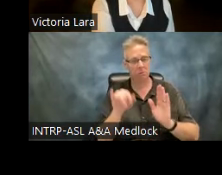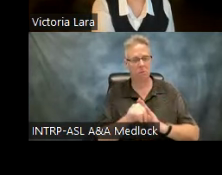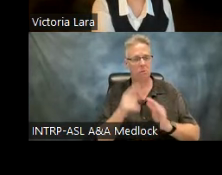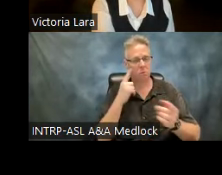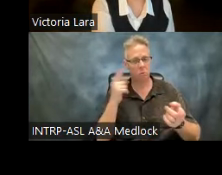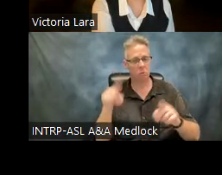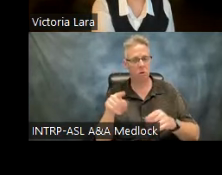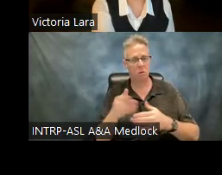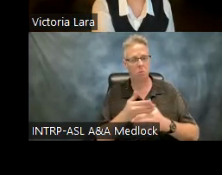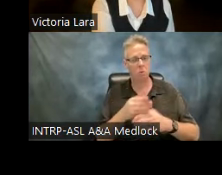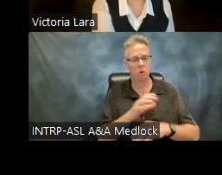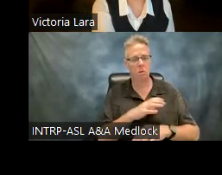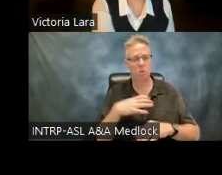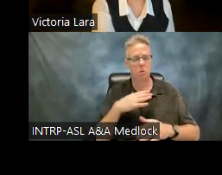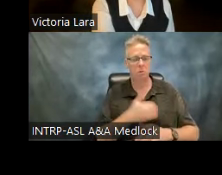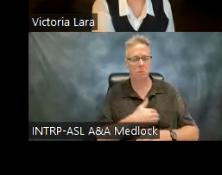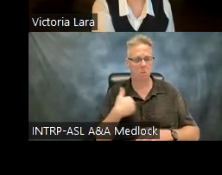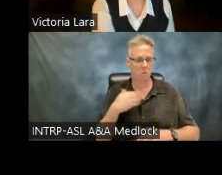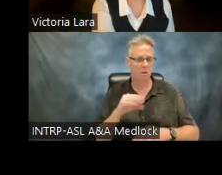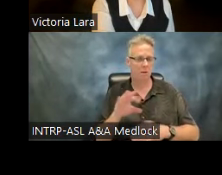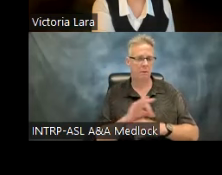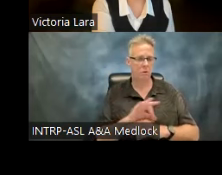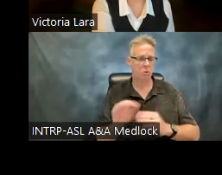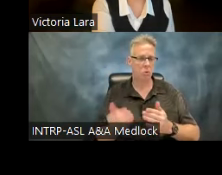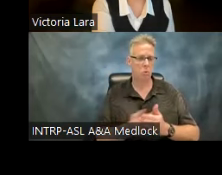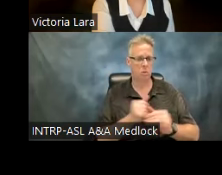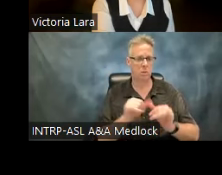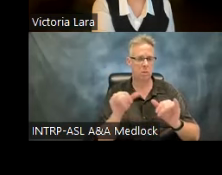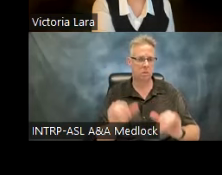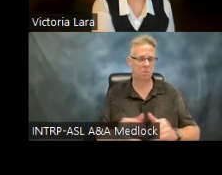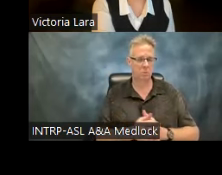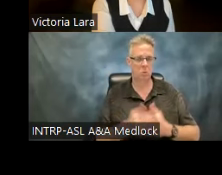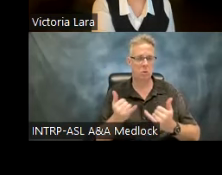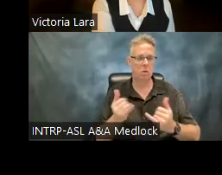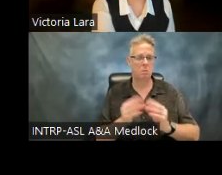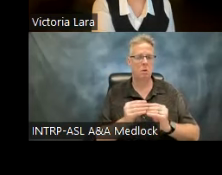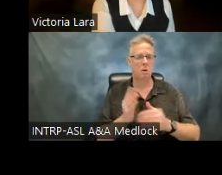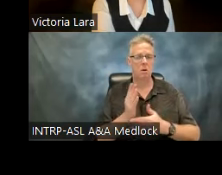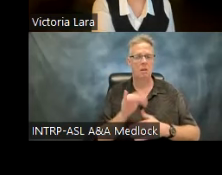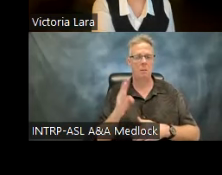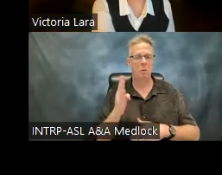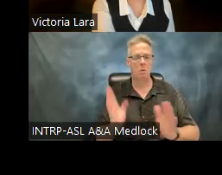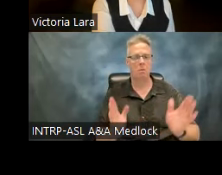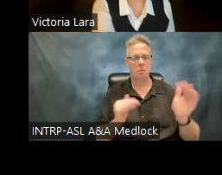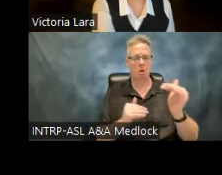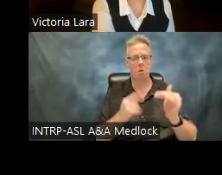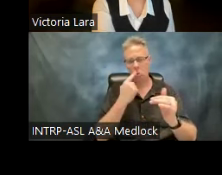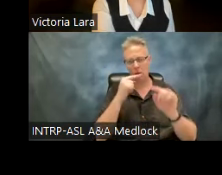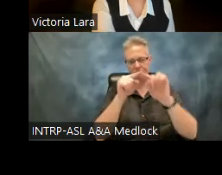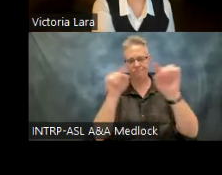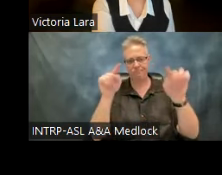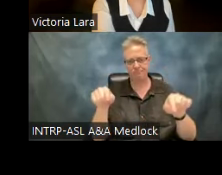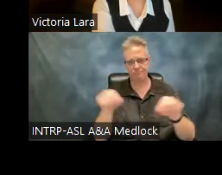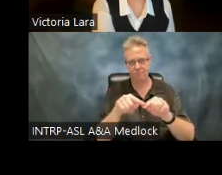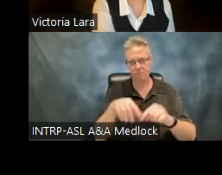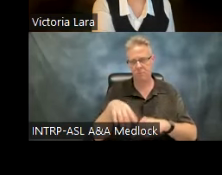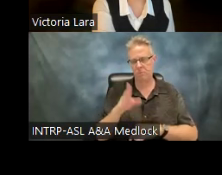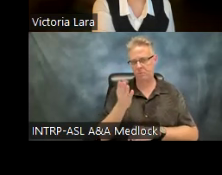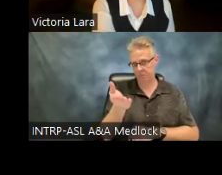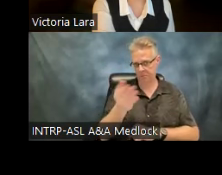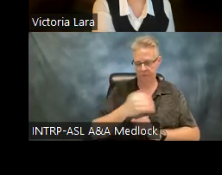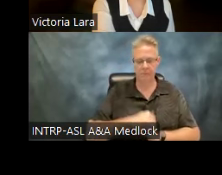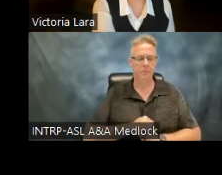among Commission members as to the functions of the new system. Today's meeting is part of the blue box that is highlighted with a red border in the upper right corner of